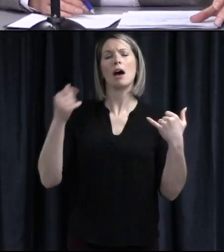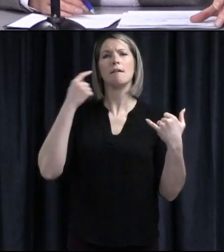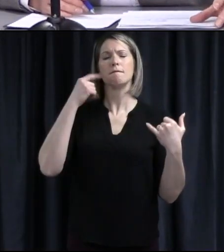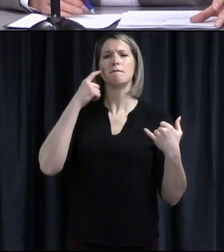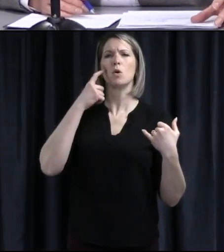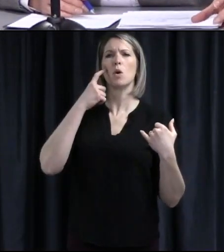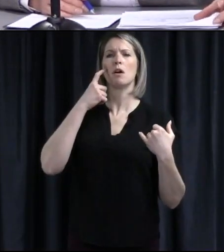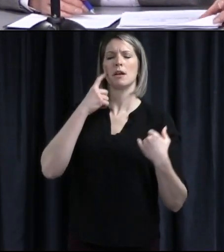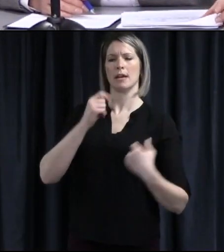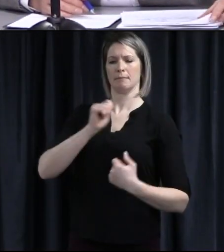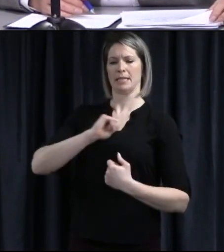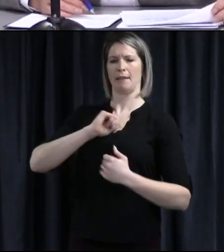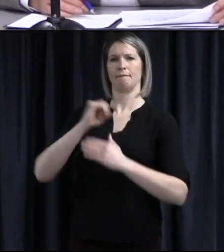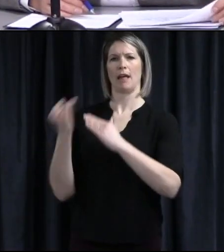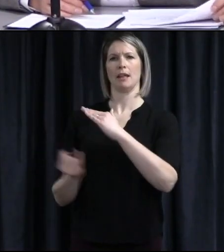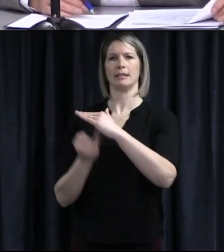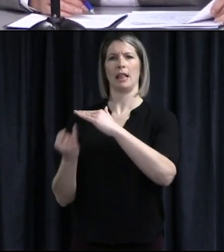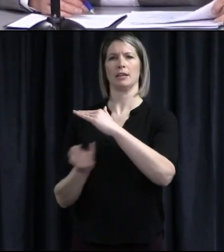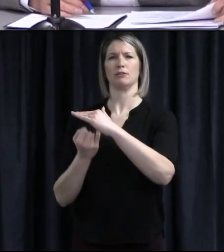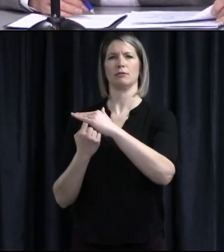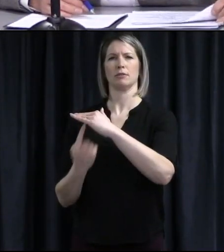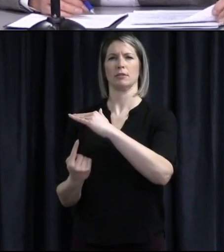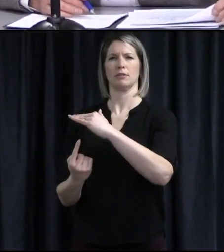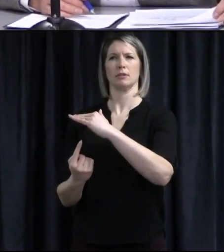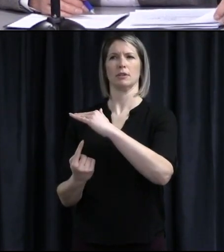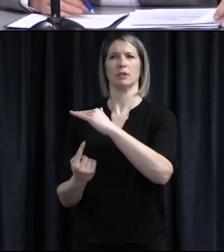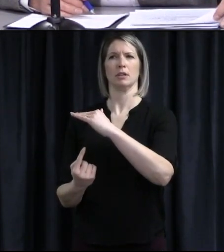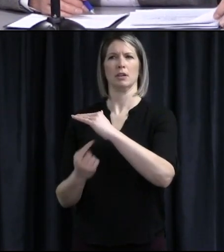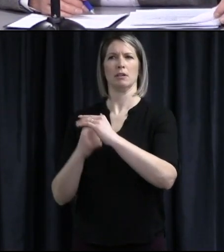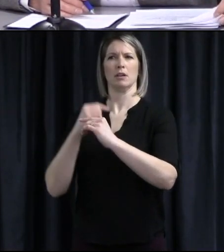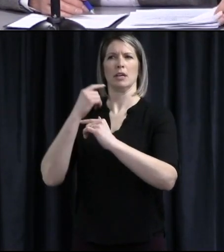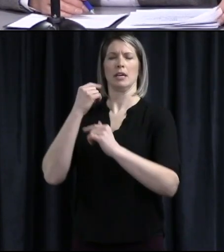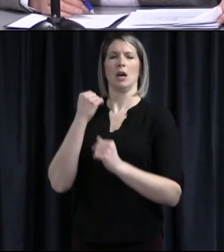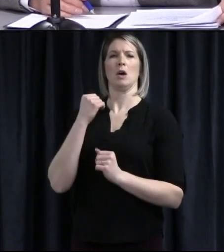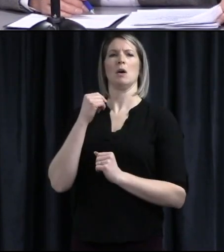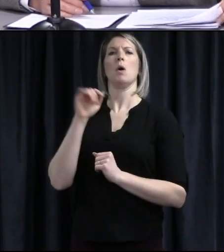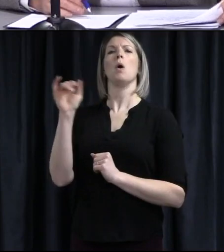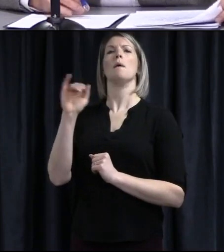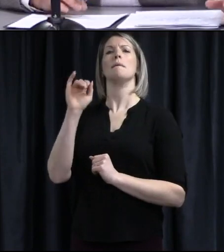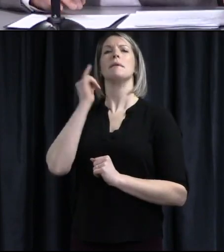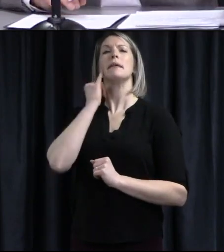Why has this form been put in place?